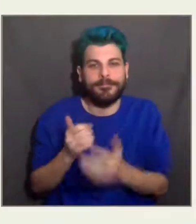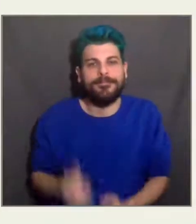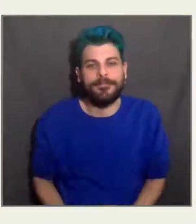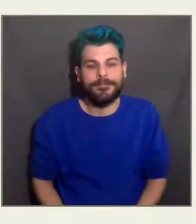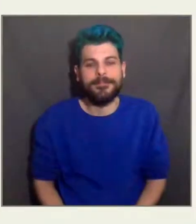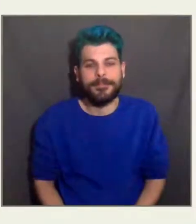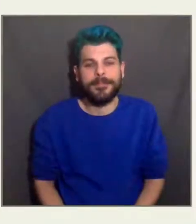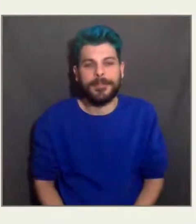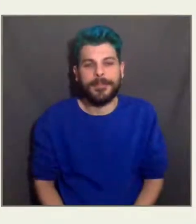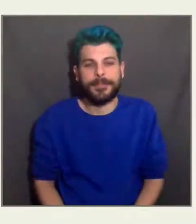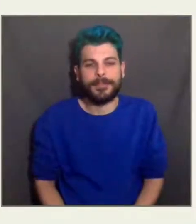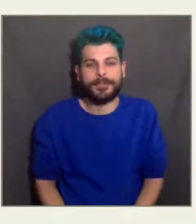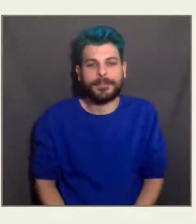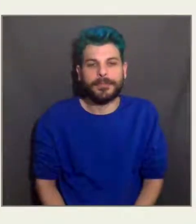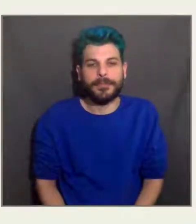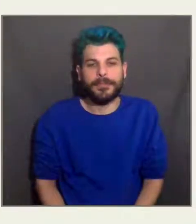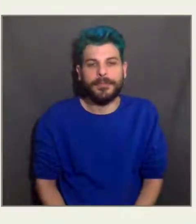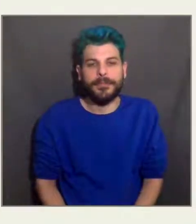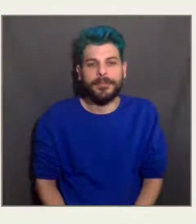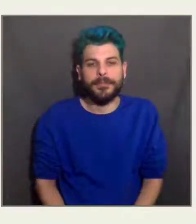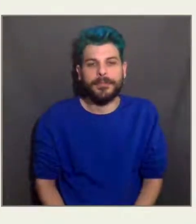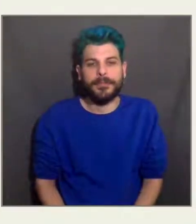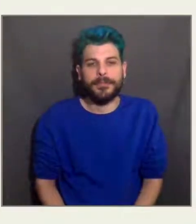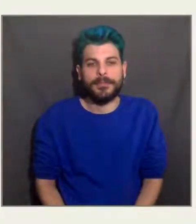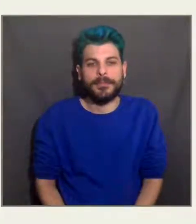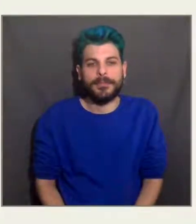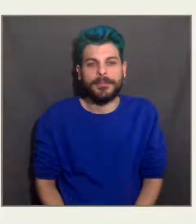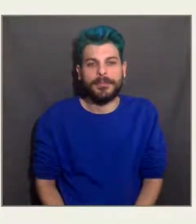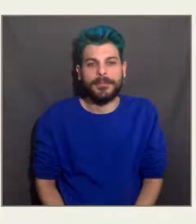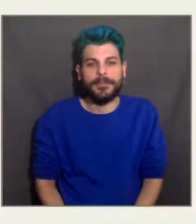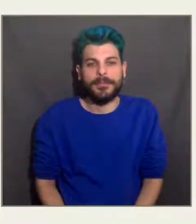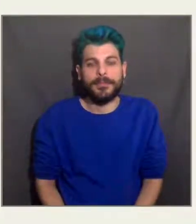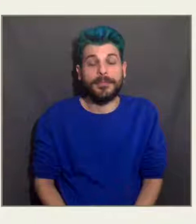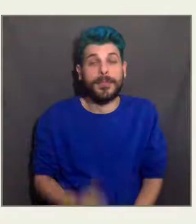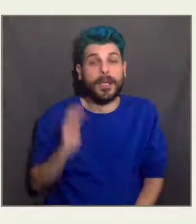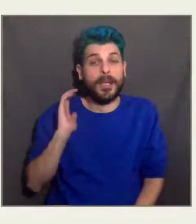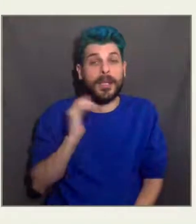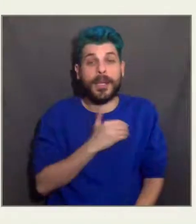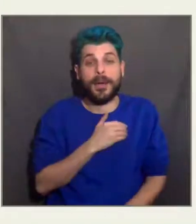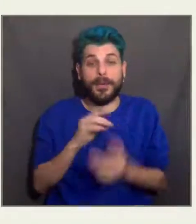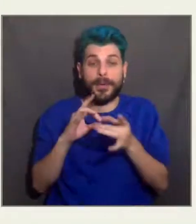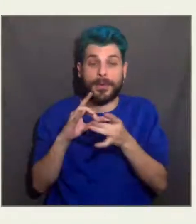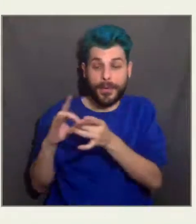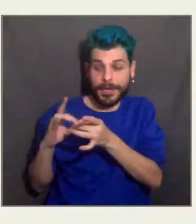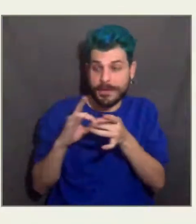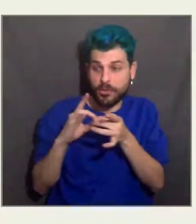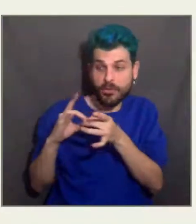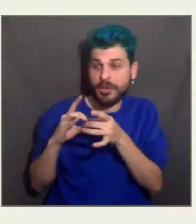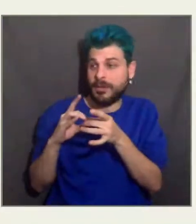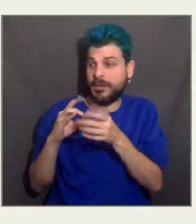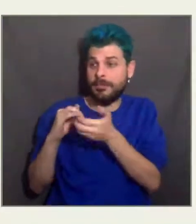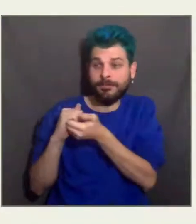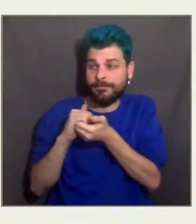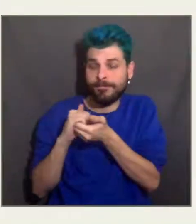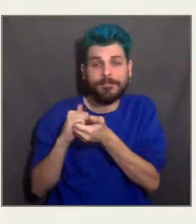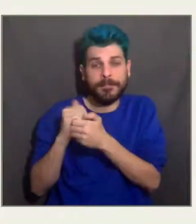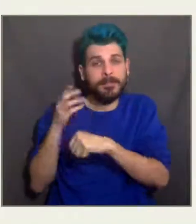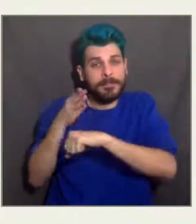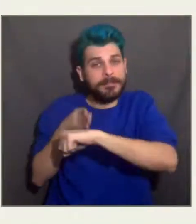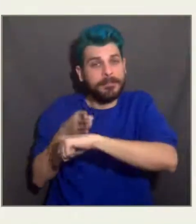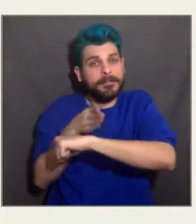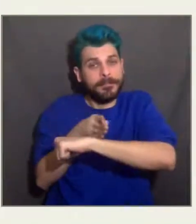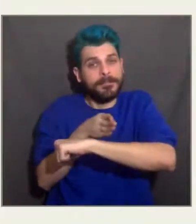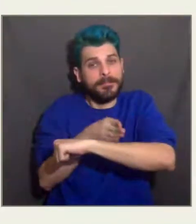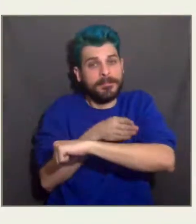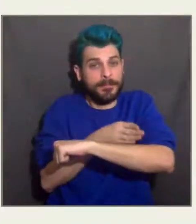The coordination has been getting better and better and better to make sure that all pieces of the puzzle